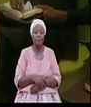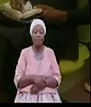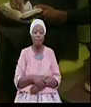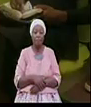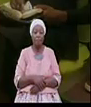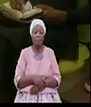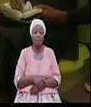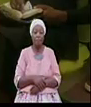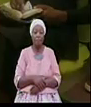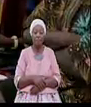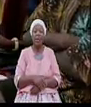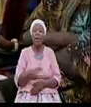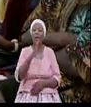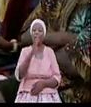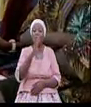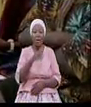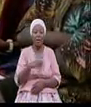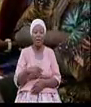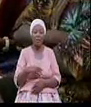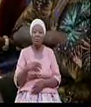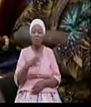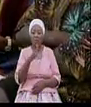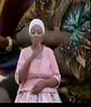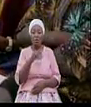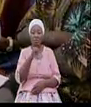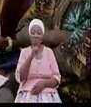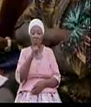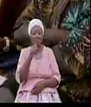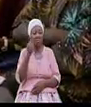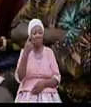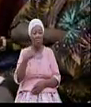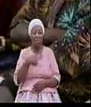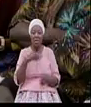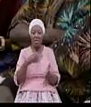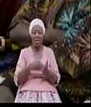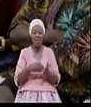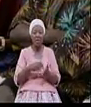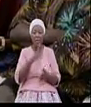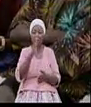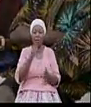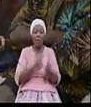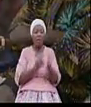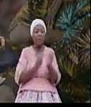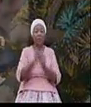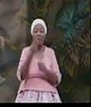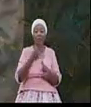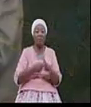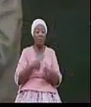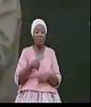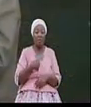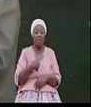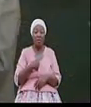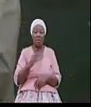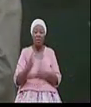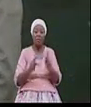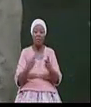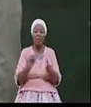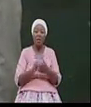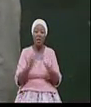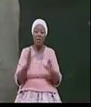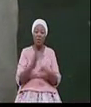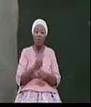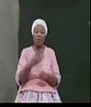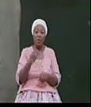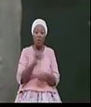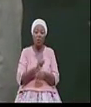Be it far from me. Be it from me. There are people that take the work of God with the erroneous